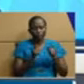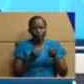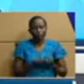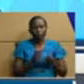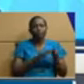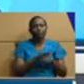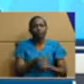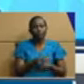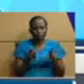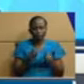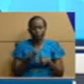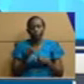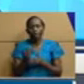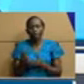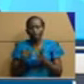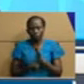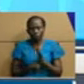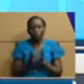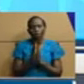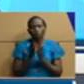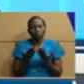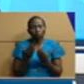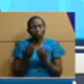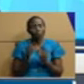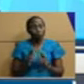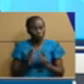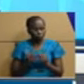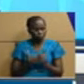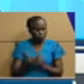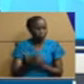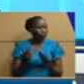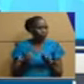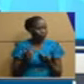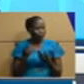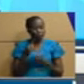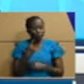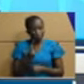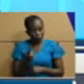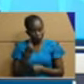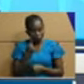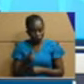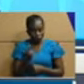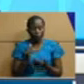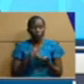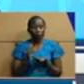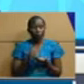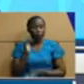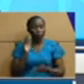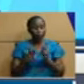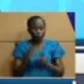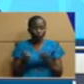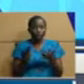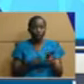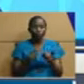other things, they anticipated that there will be an increase in the number of poor people by 2.6